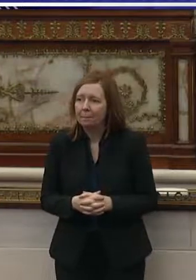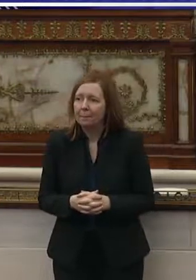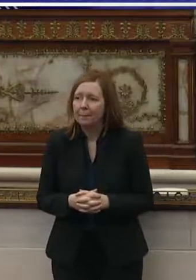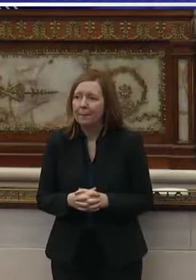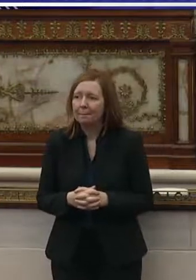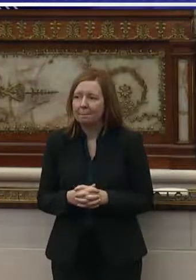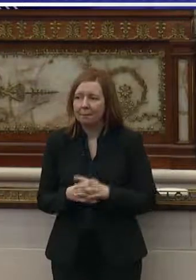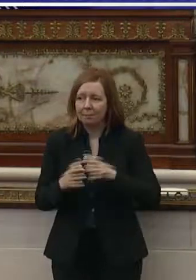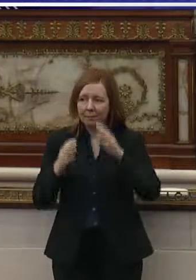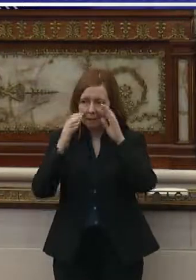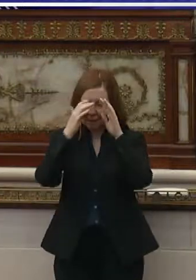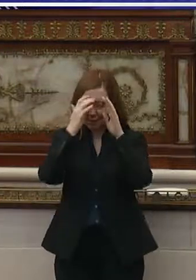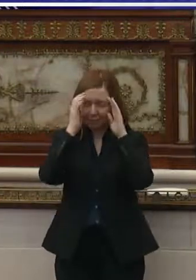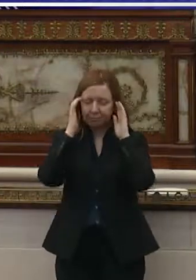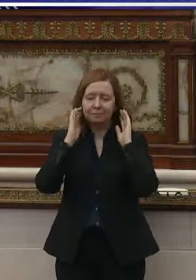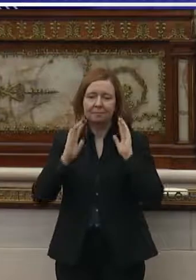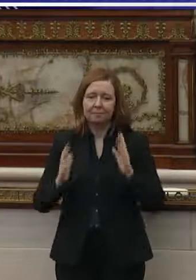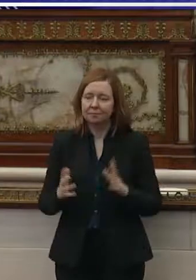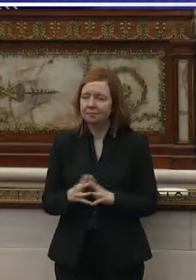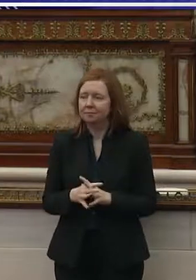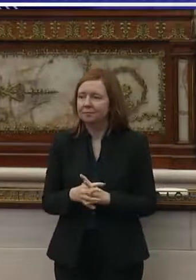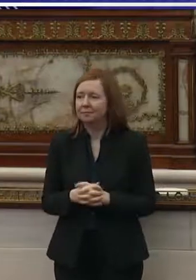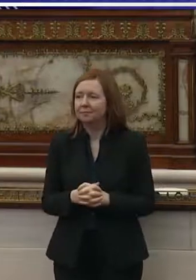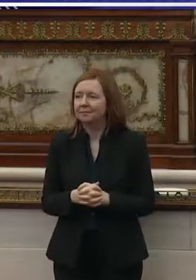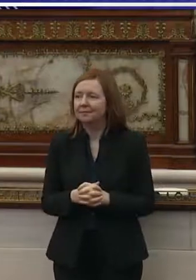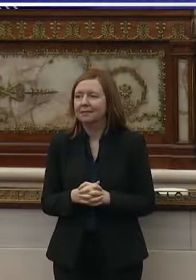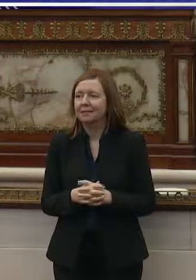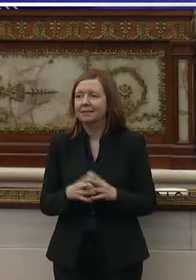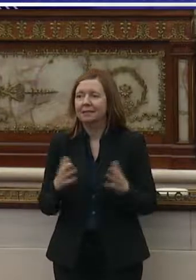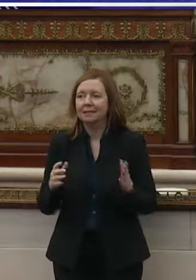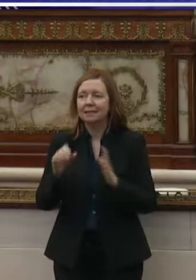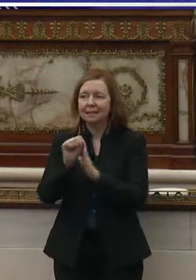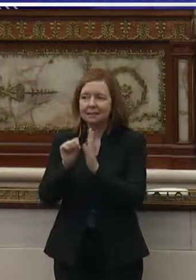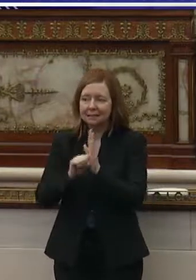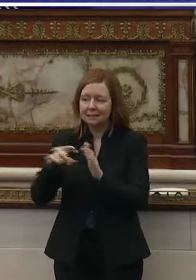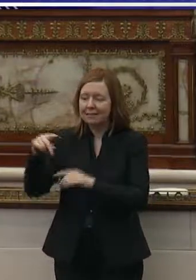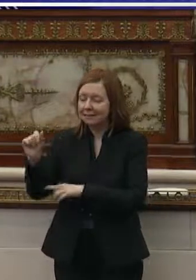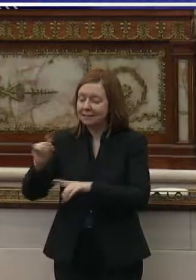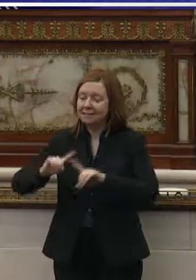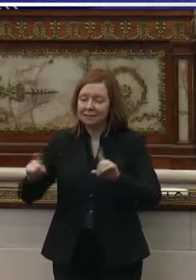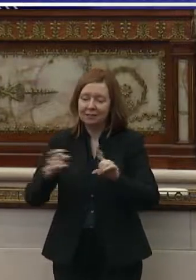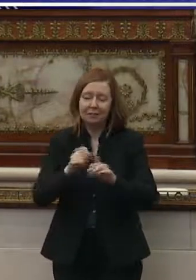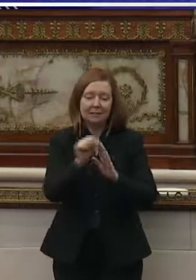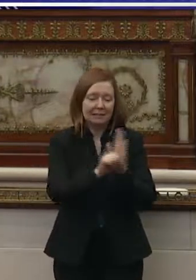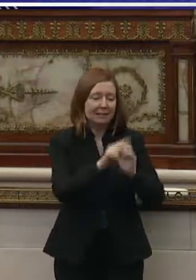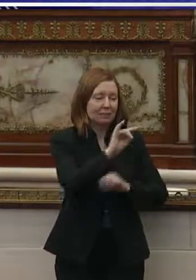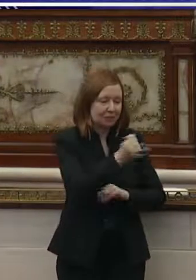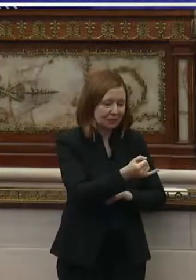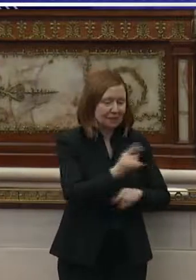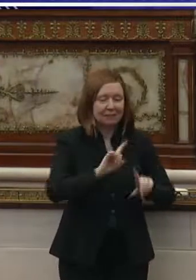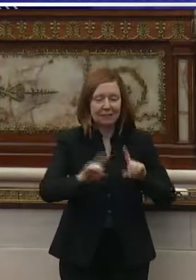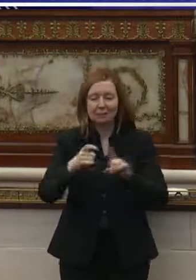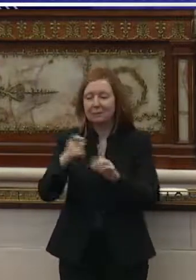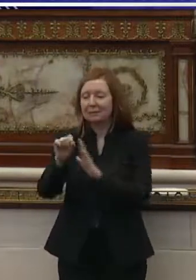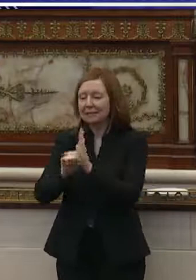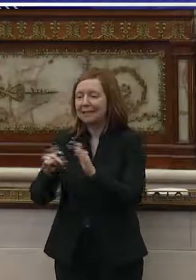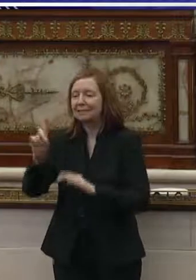Well, it's the state of Pennsylvania is different from the state of New Jersey, different from the state of